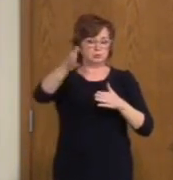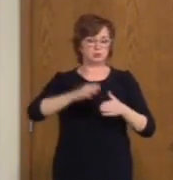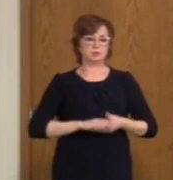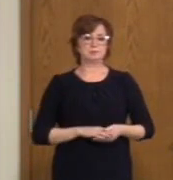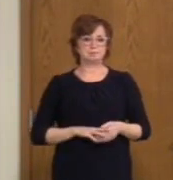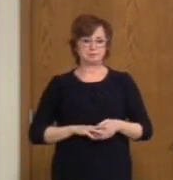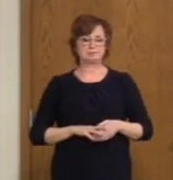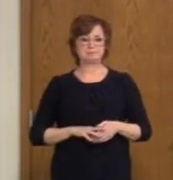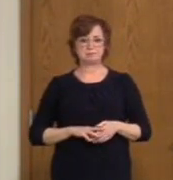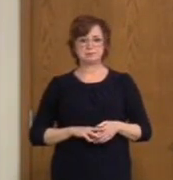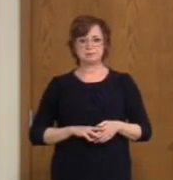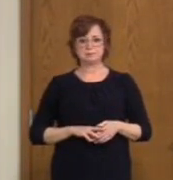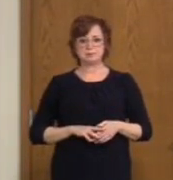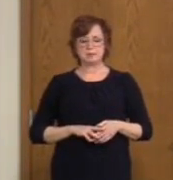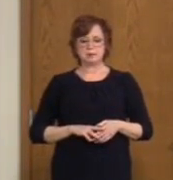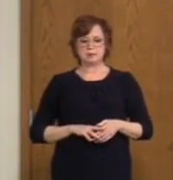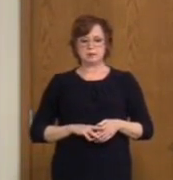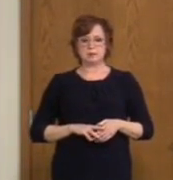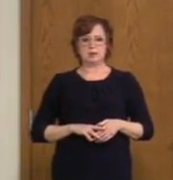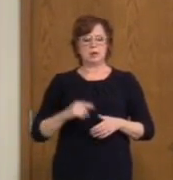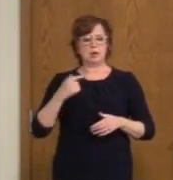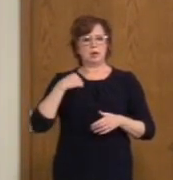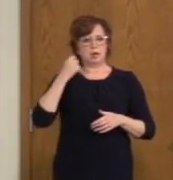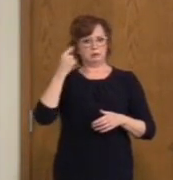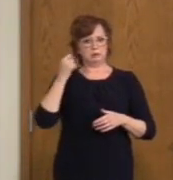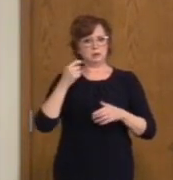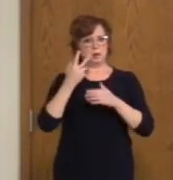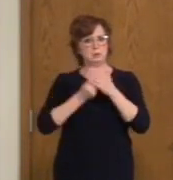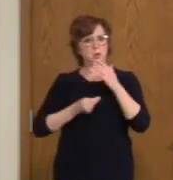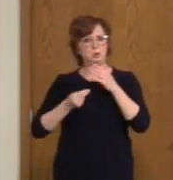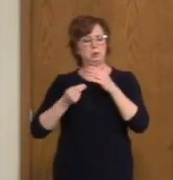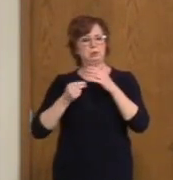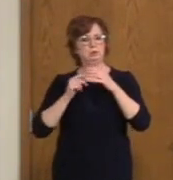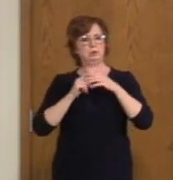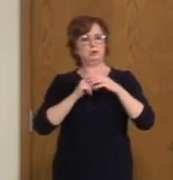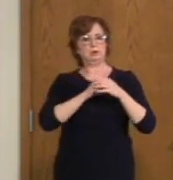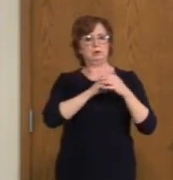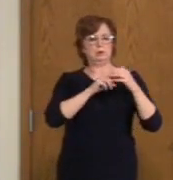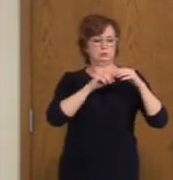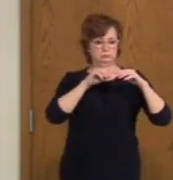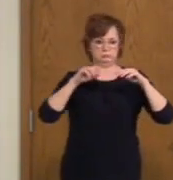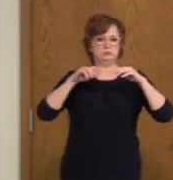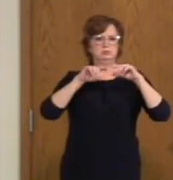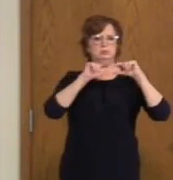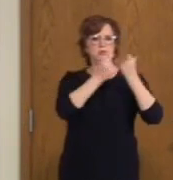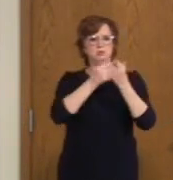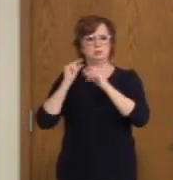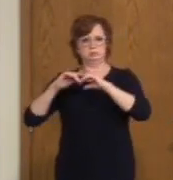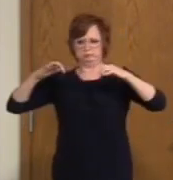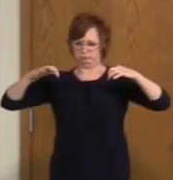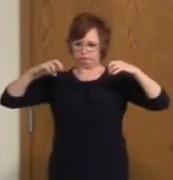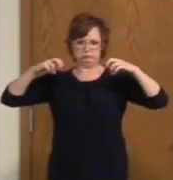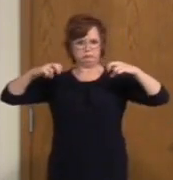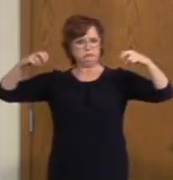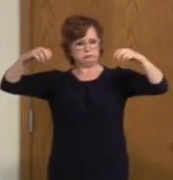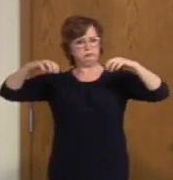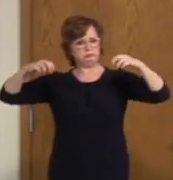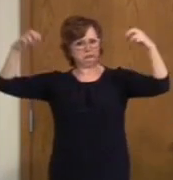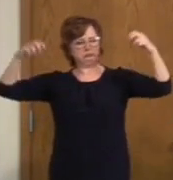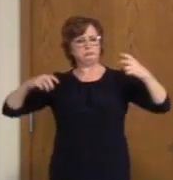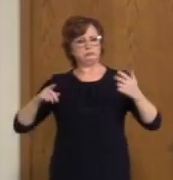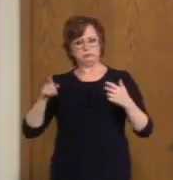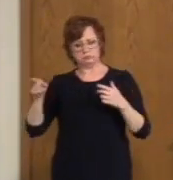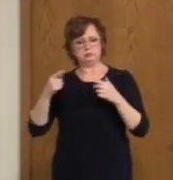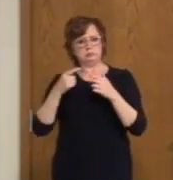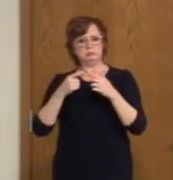pandemic. So I know members on both sides of the House are looking forward to getting back into the House, and I would just close with once again thanking all of the